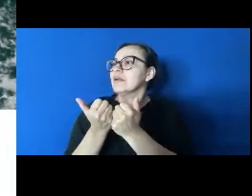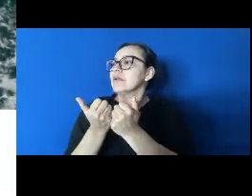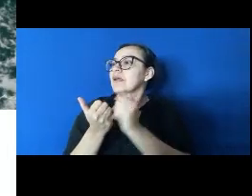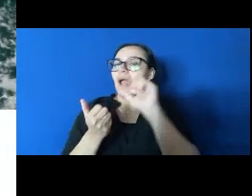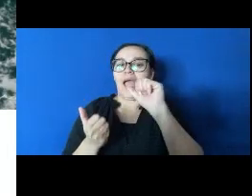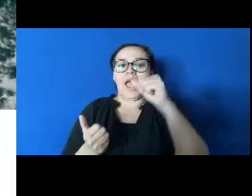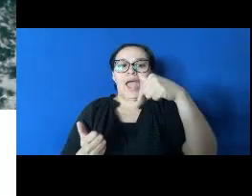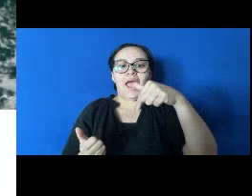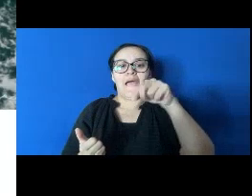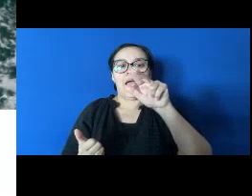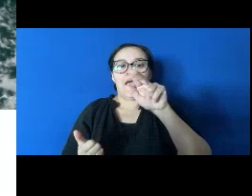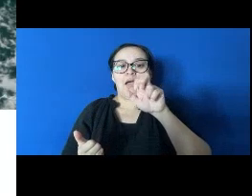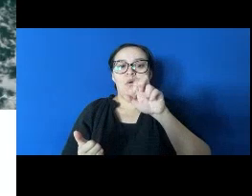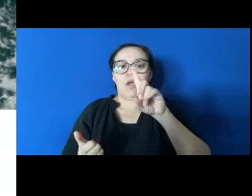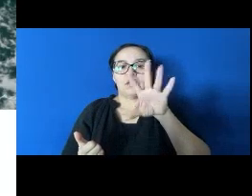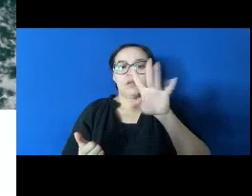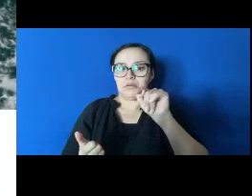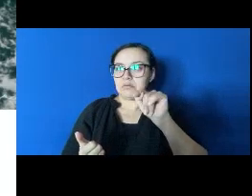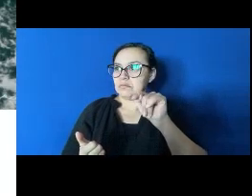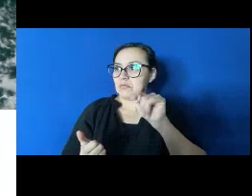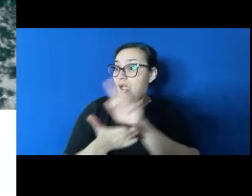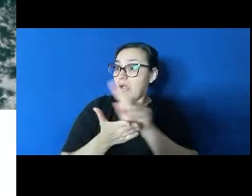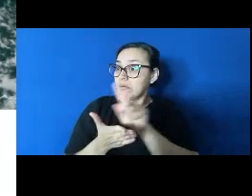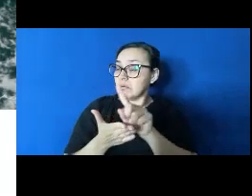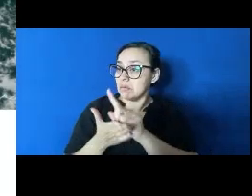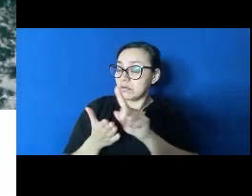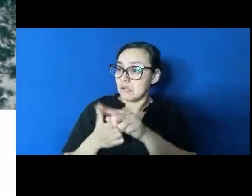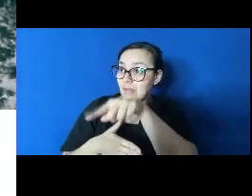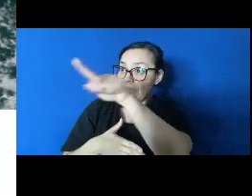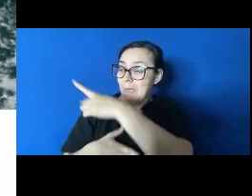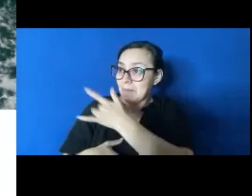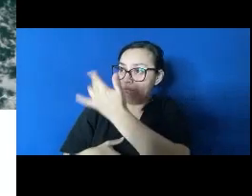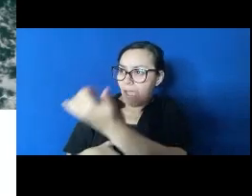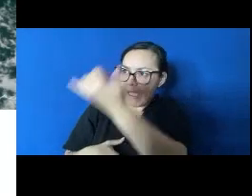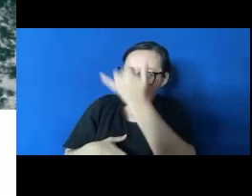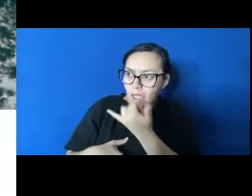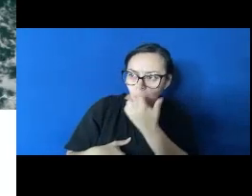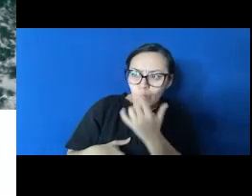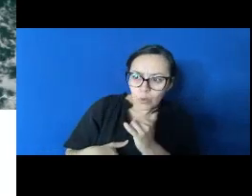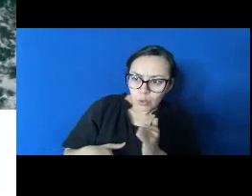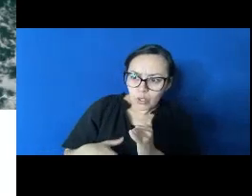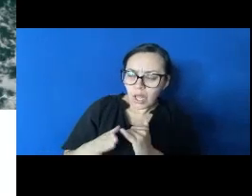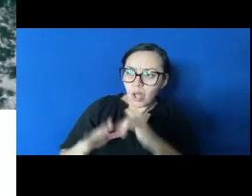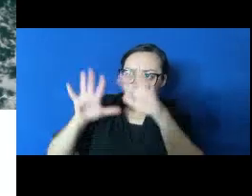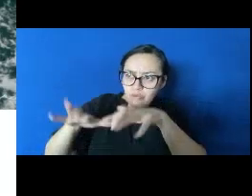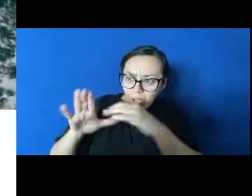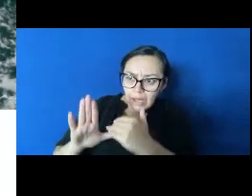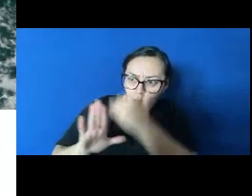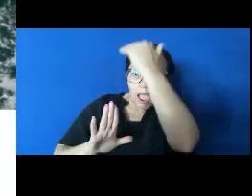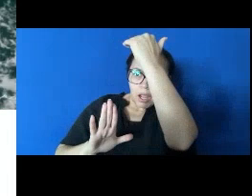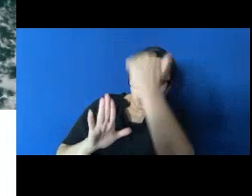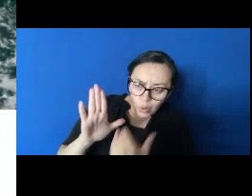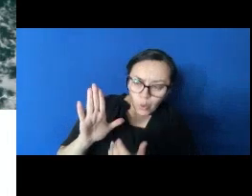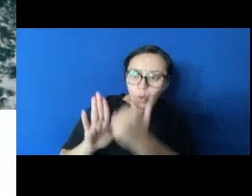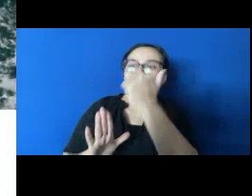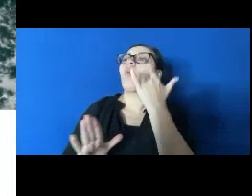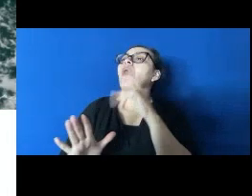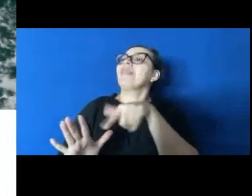PRASA. PRASA calls also every week to ask for the forecast to adjust operations,